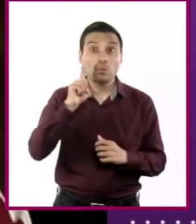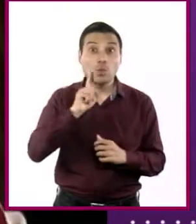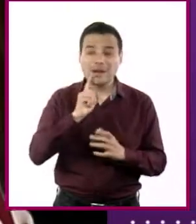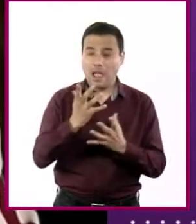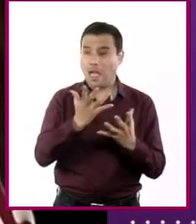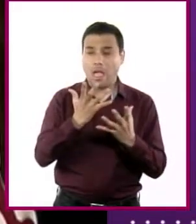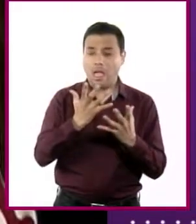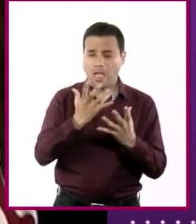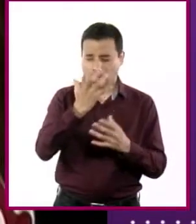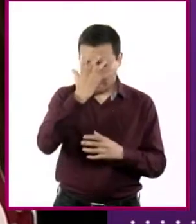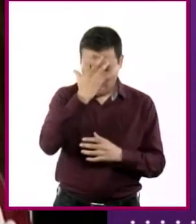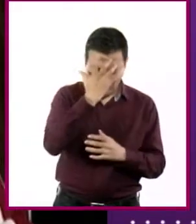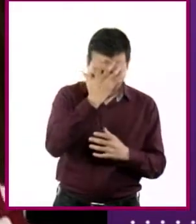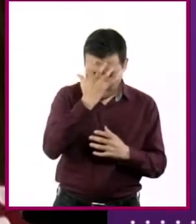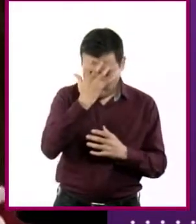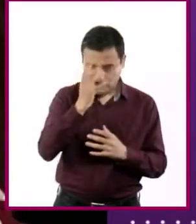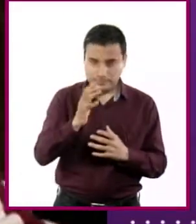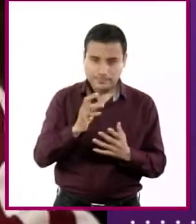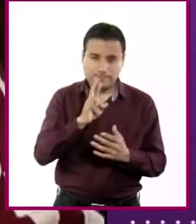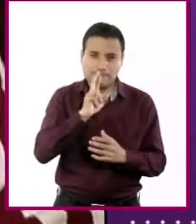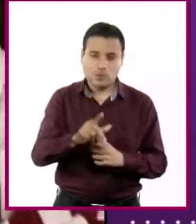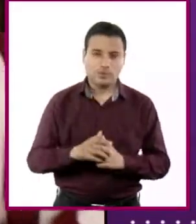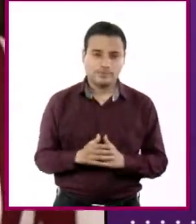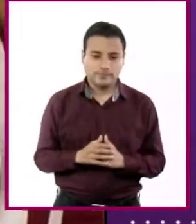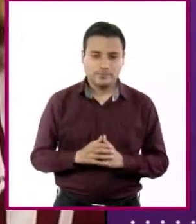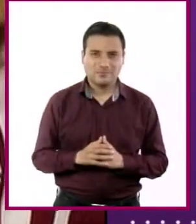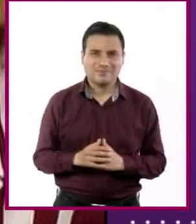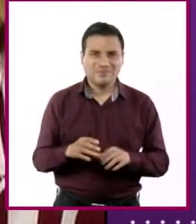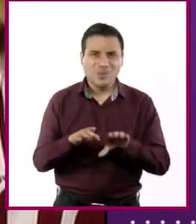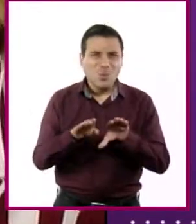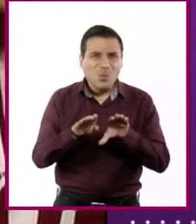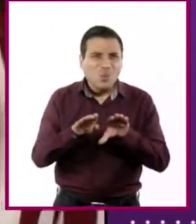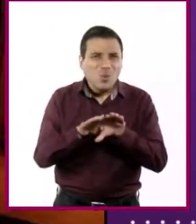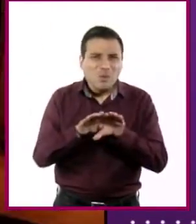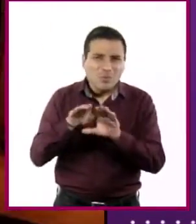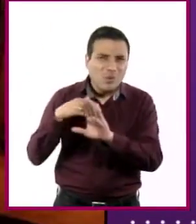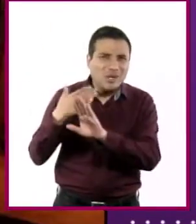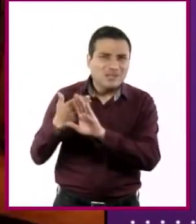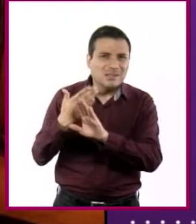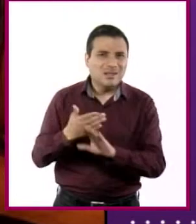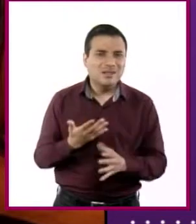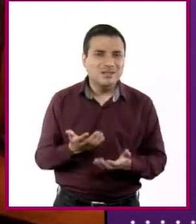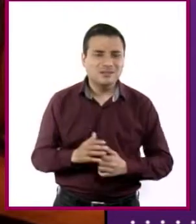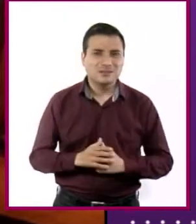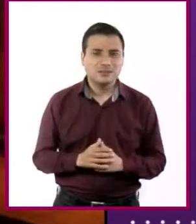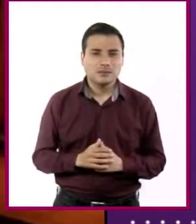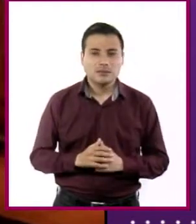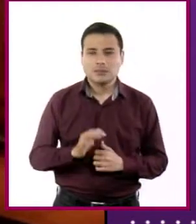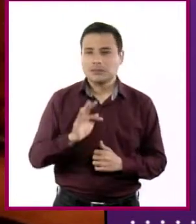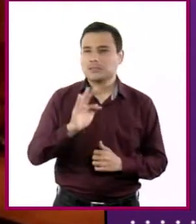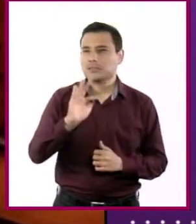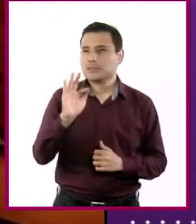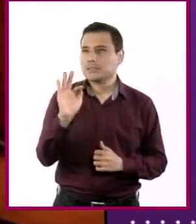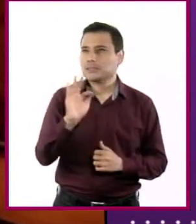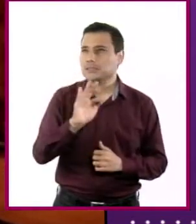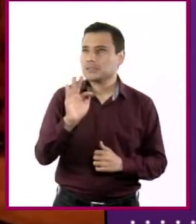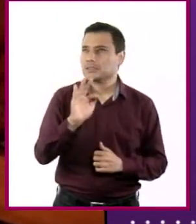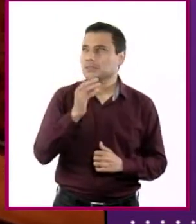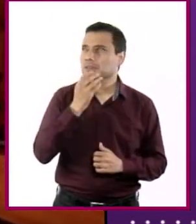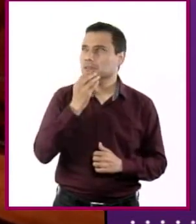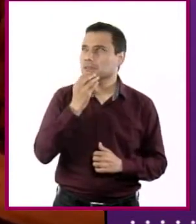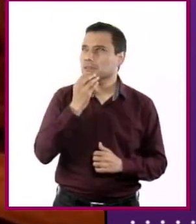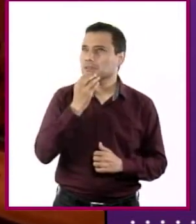stupid. But what will we do? Maybe we can interrupt